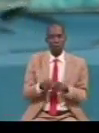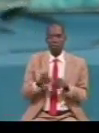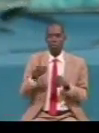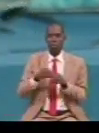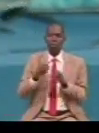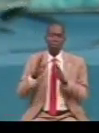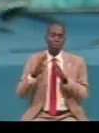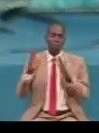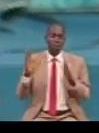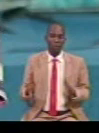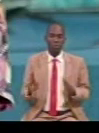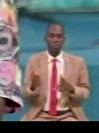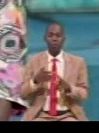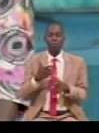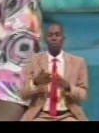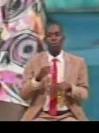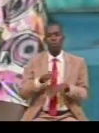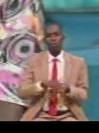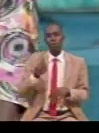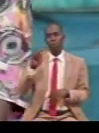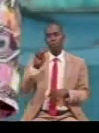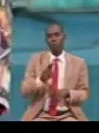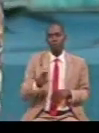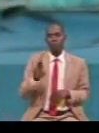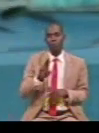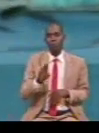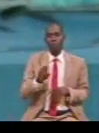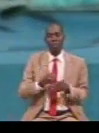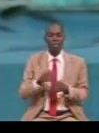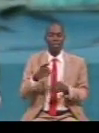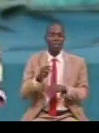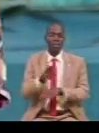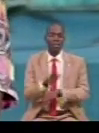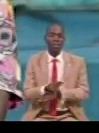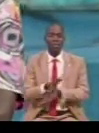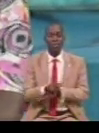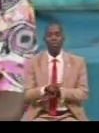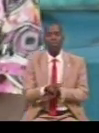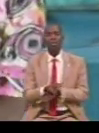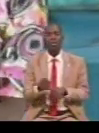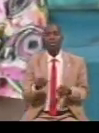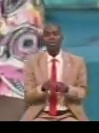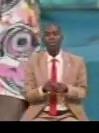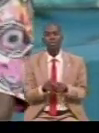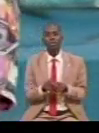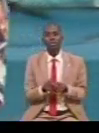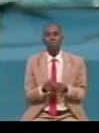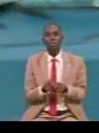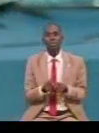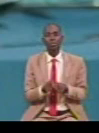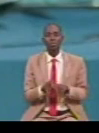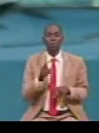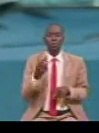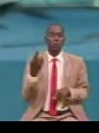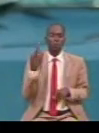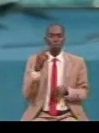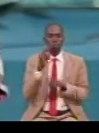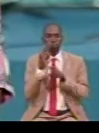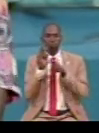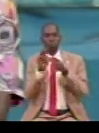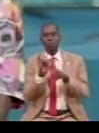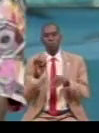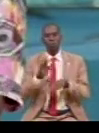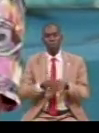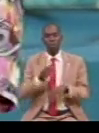So on Thursday in the evening, as we were watching on the TV, the man of